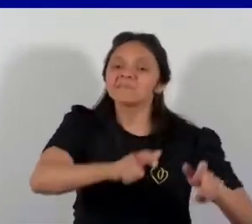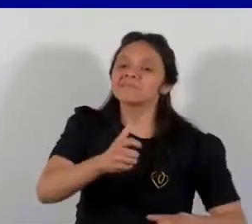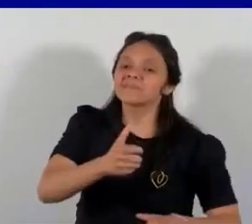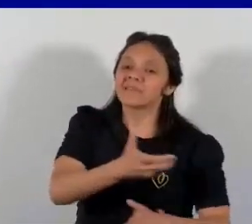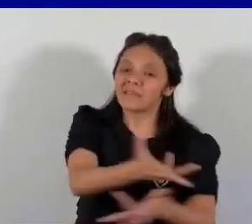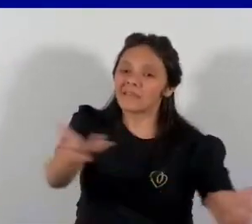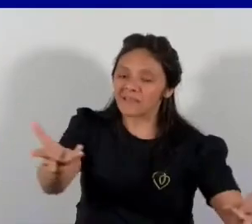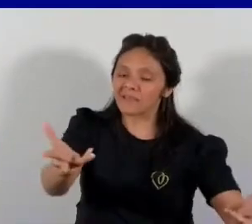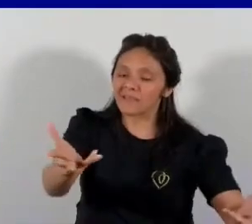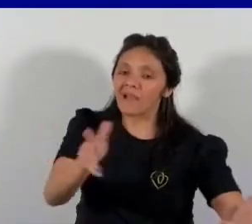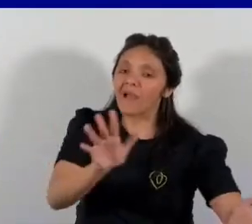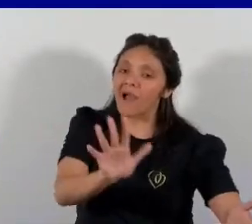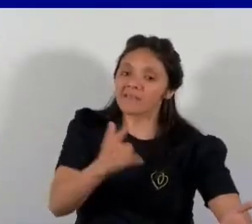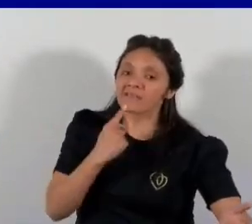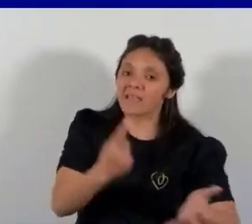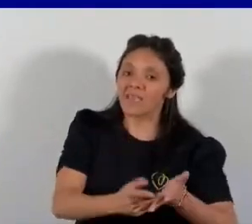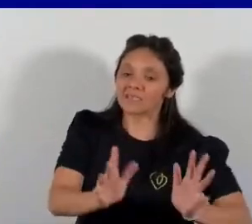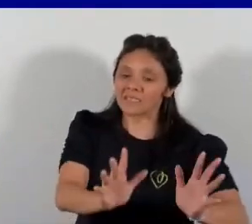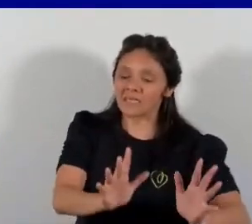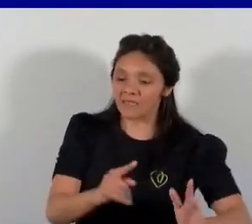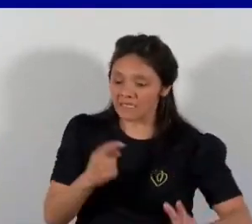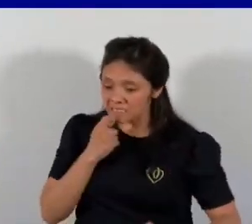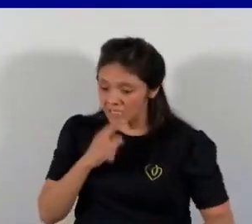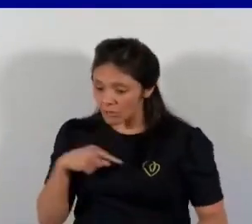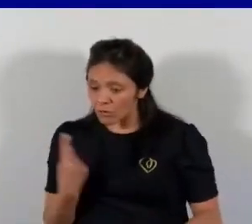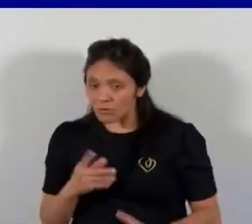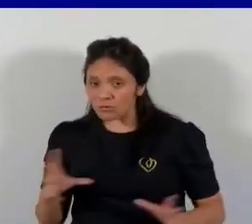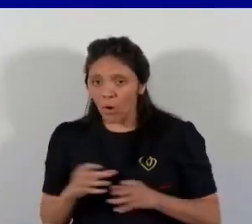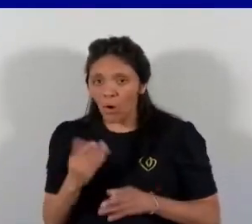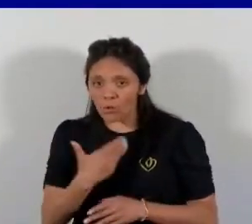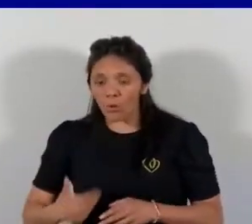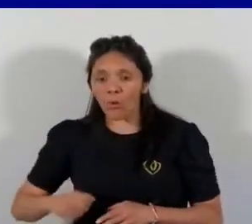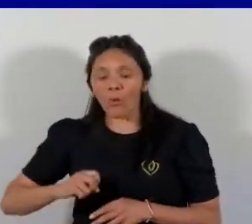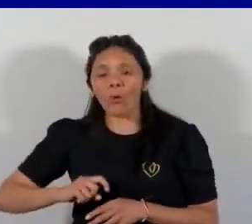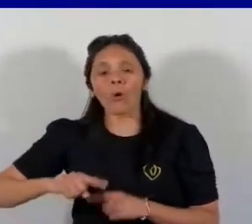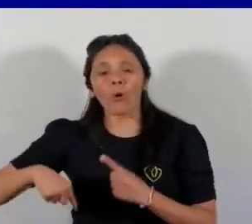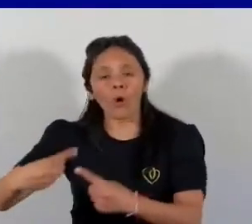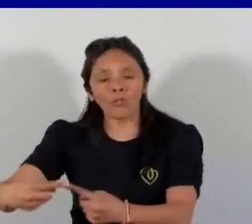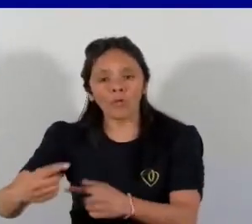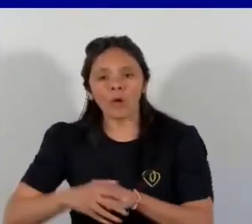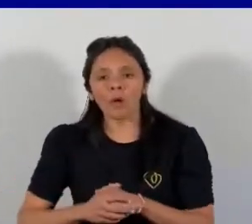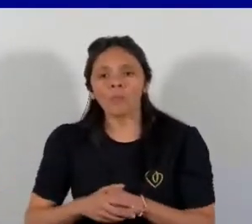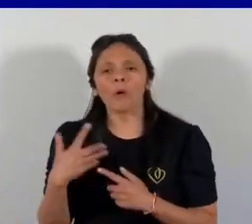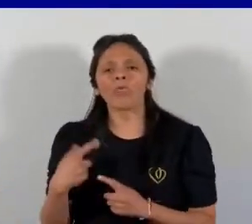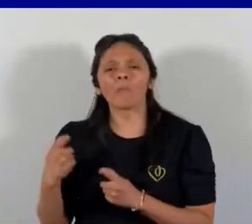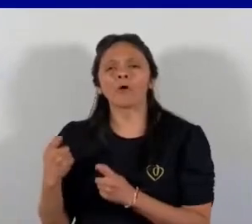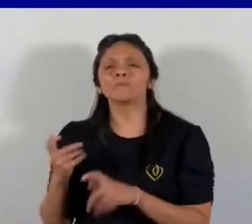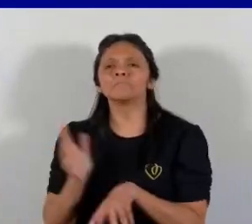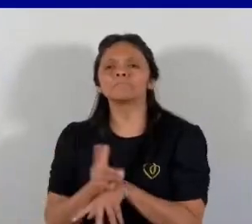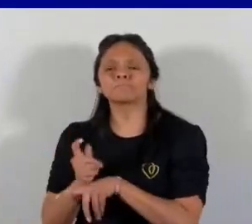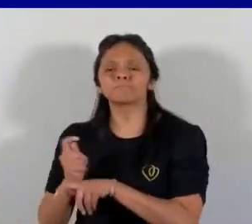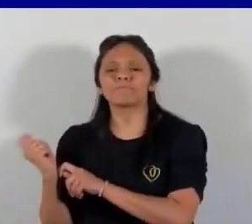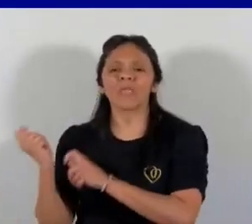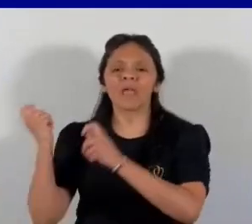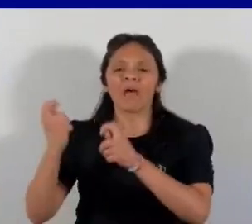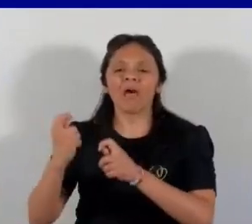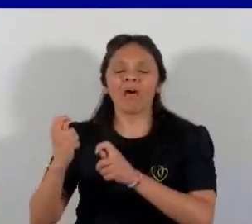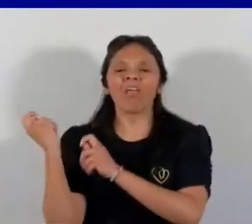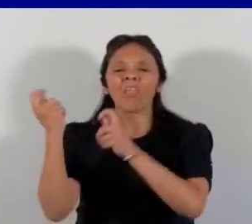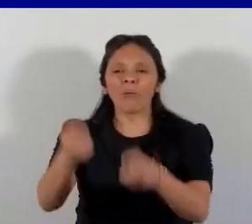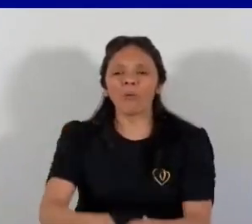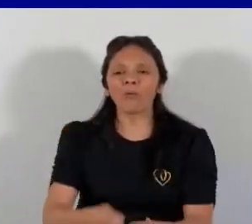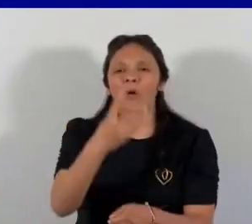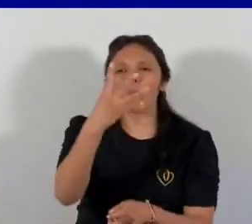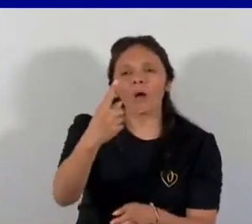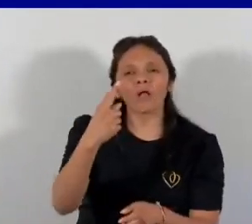2 mandates. If US, we estimate that we could